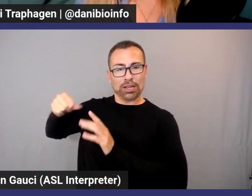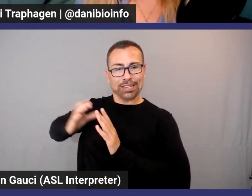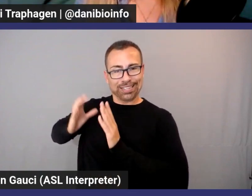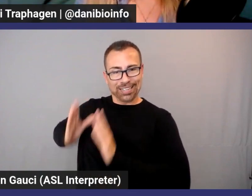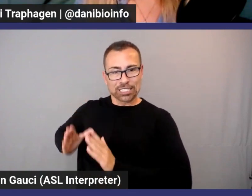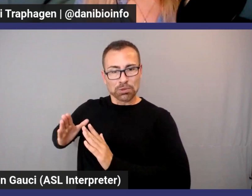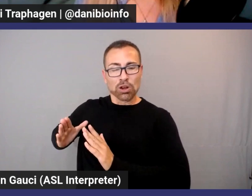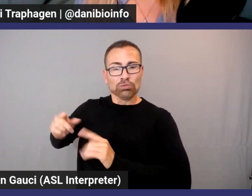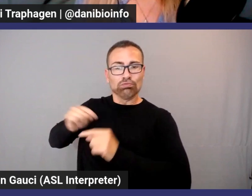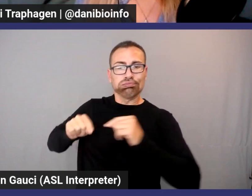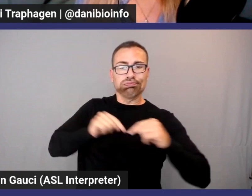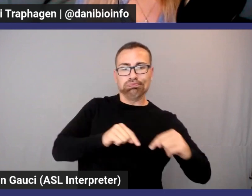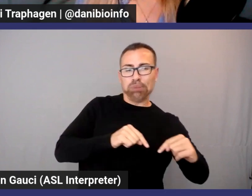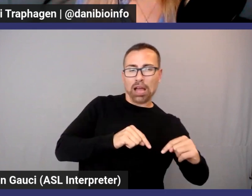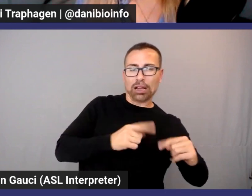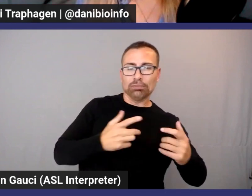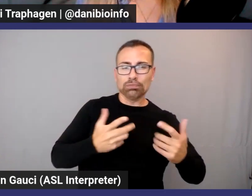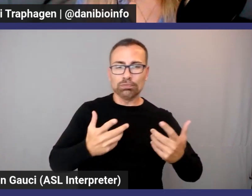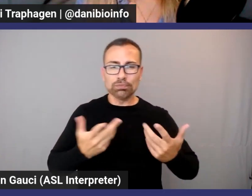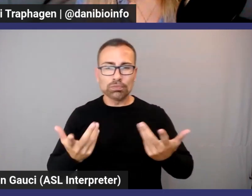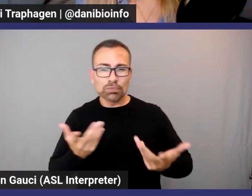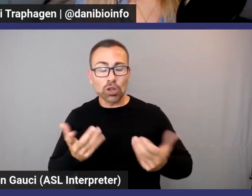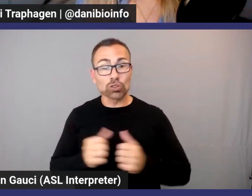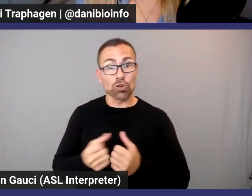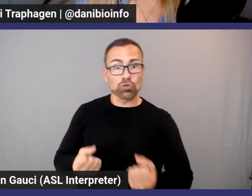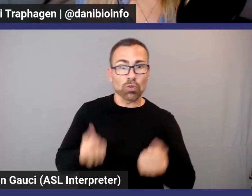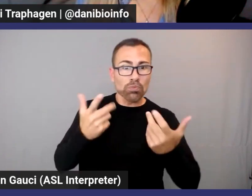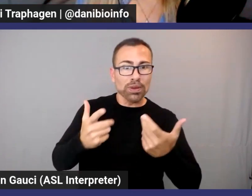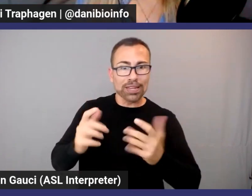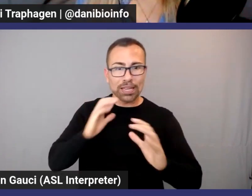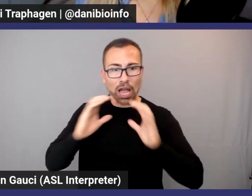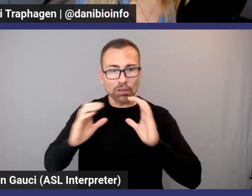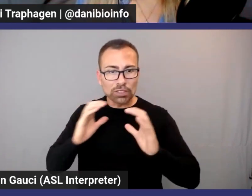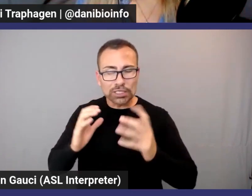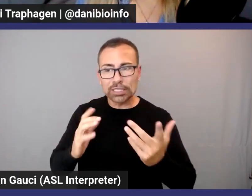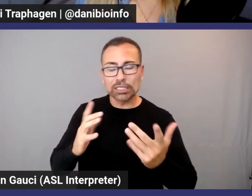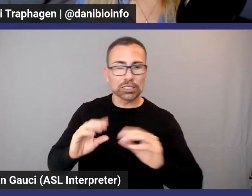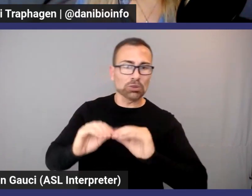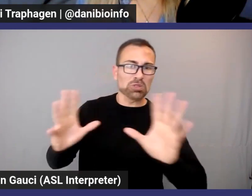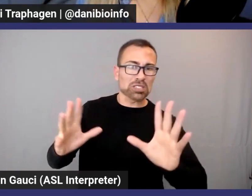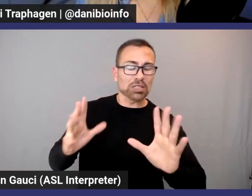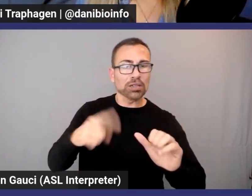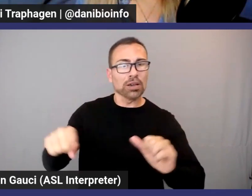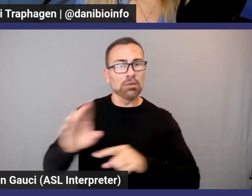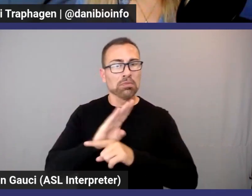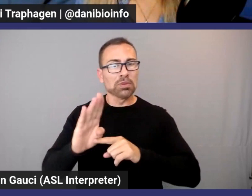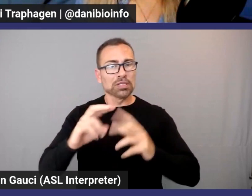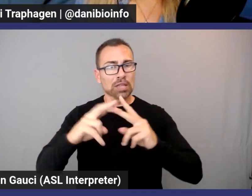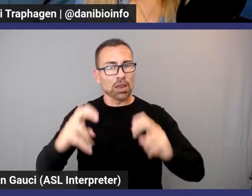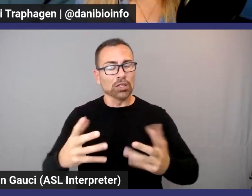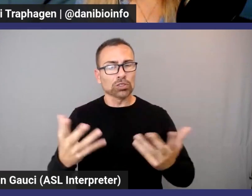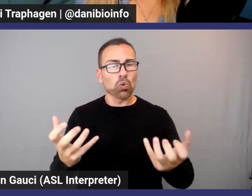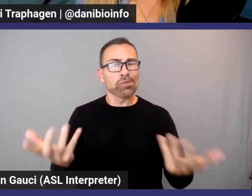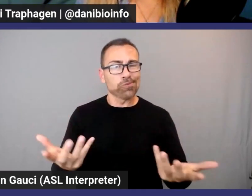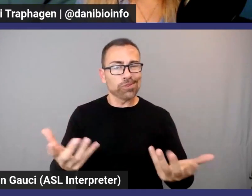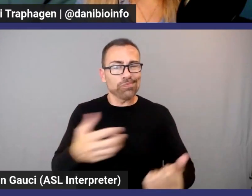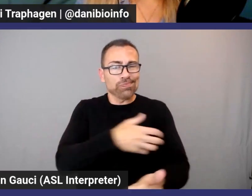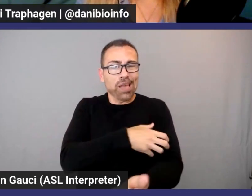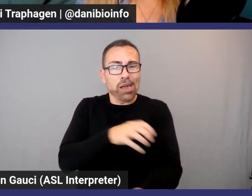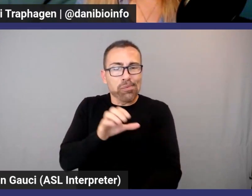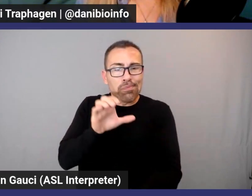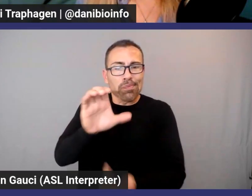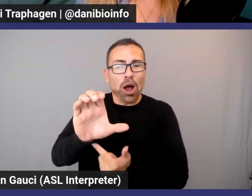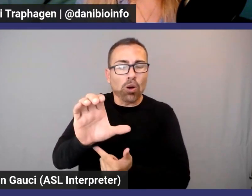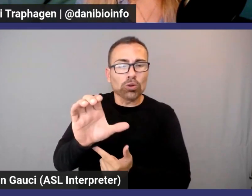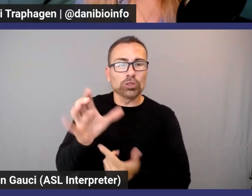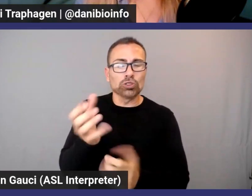of customer conversations that we've had, it was very clear and apparent that business analysts wanted to be empowered to be able to generate these